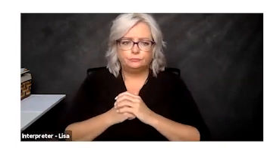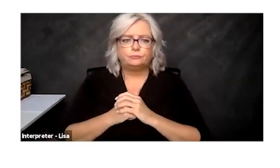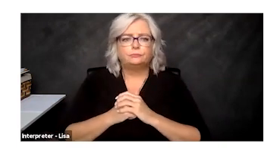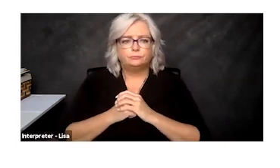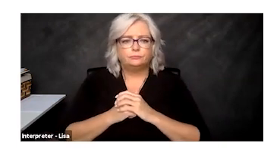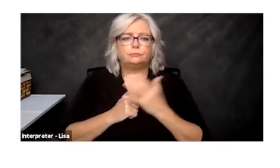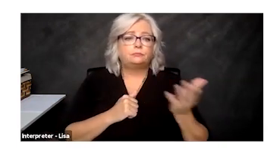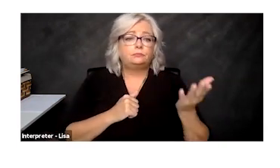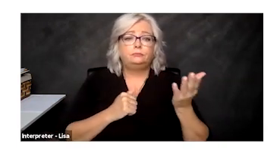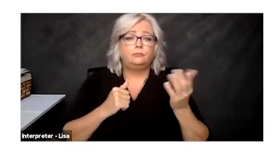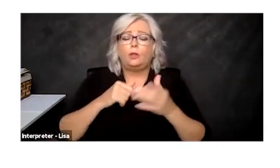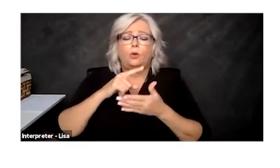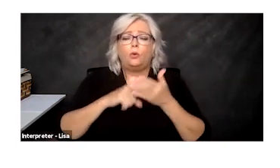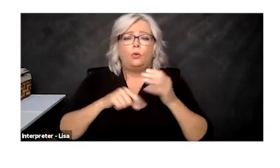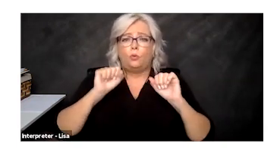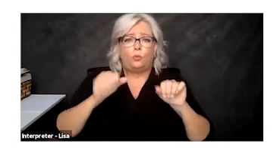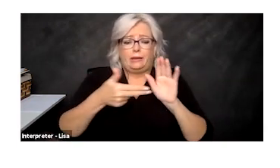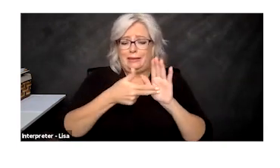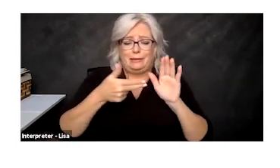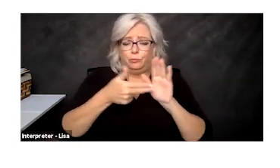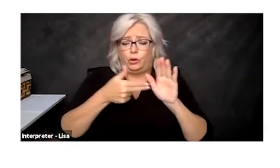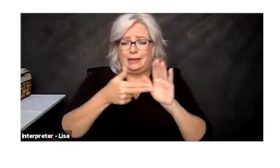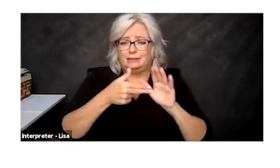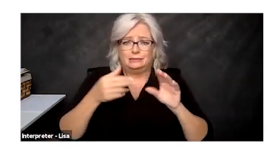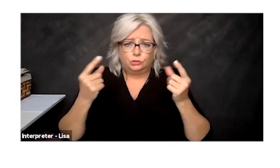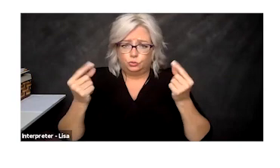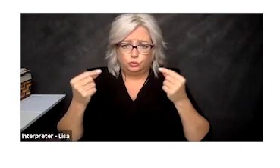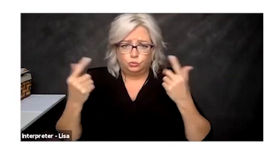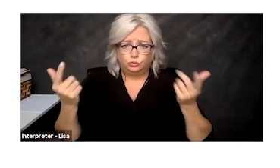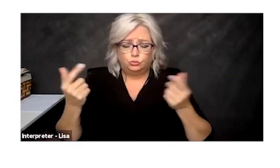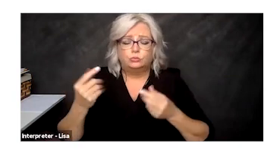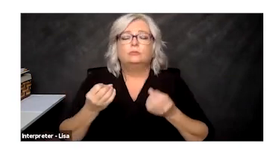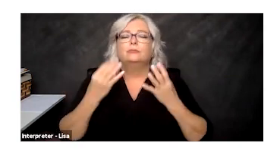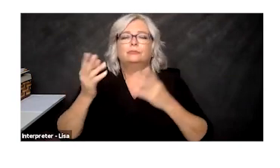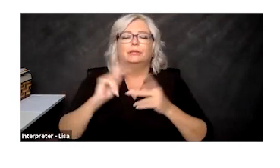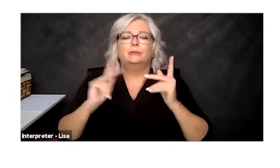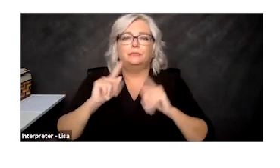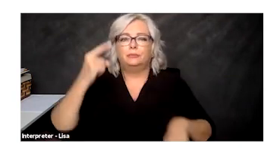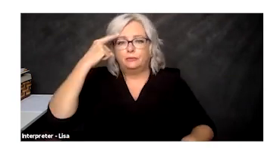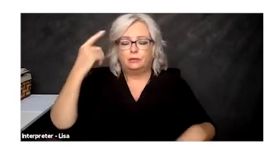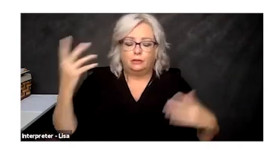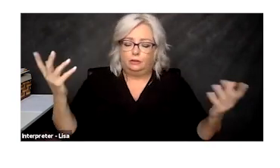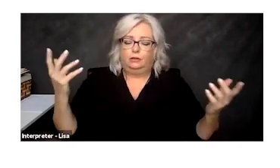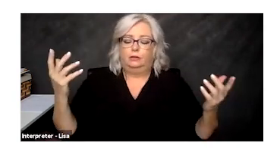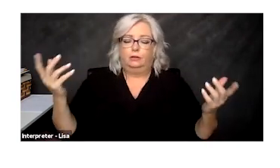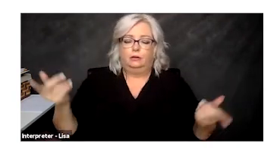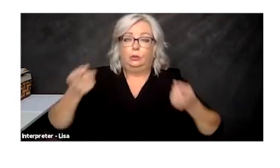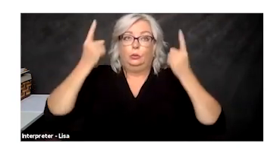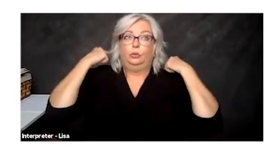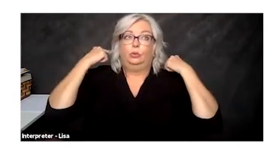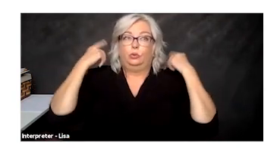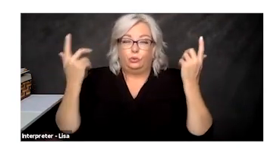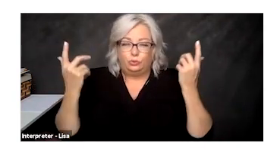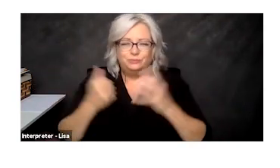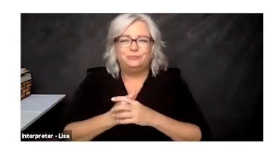So what can brands do? Many of y'all are probably thinking, we just threw a lot at you around tons of problems, tons of issues.